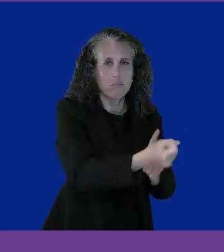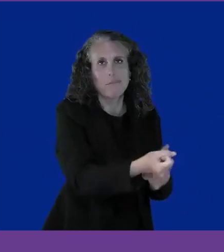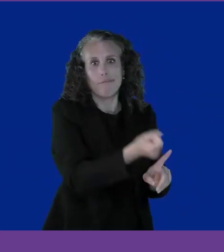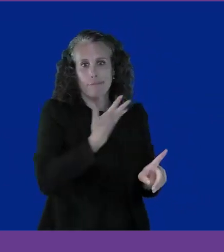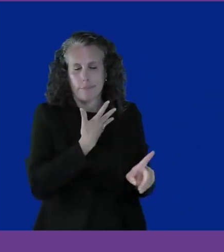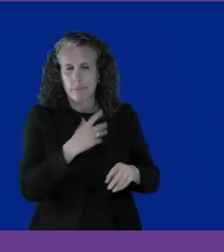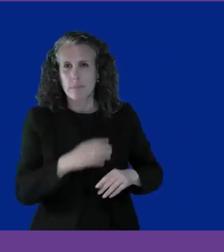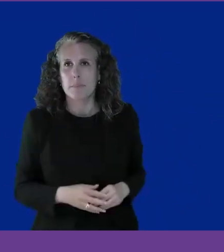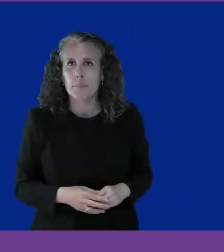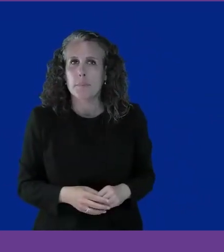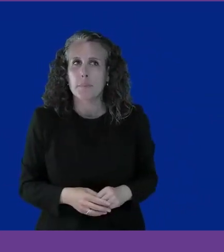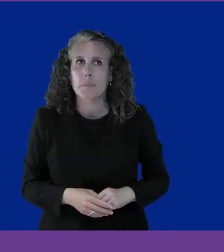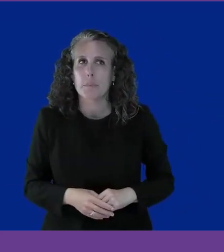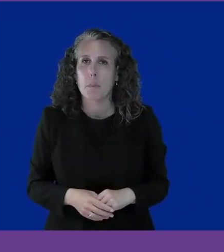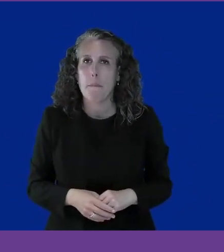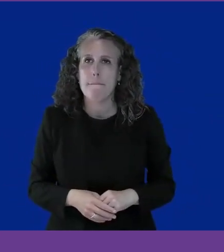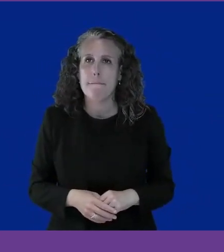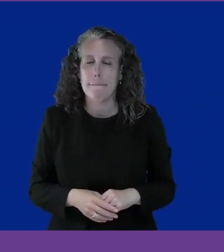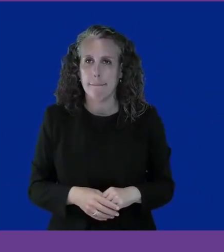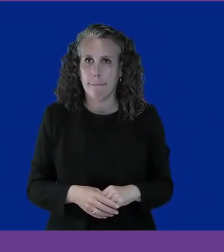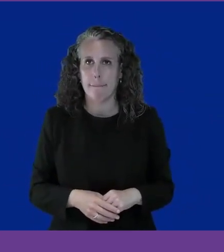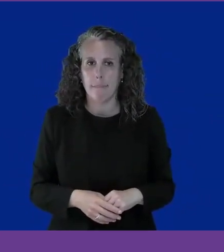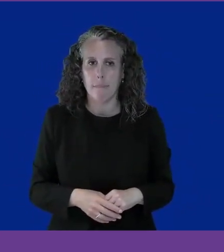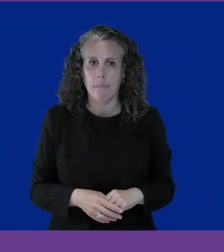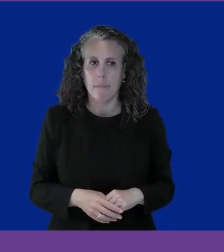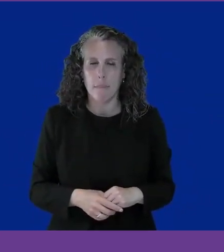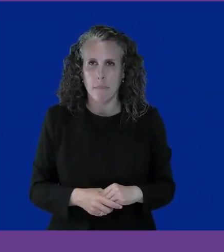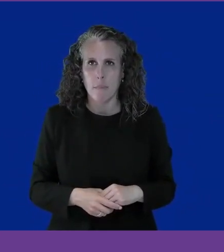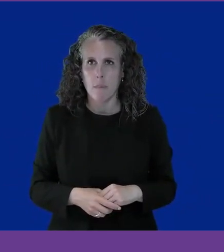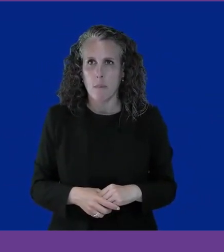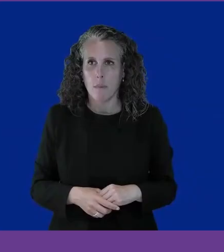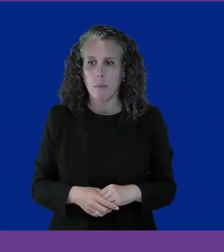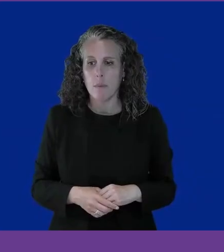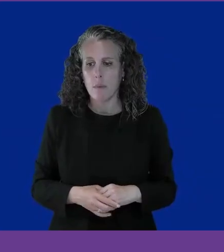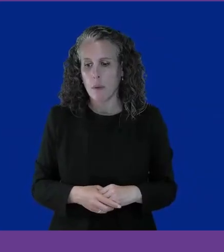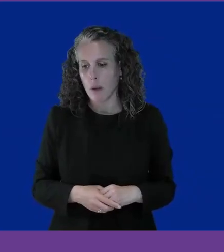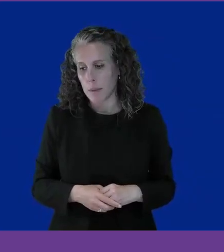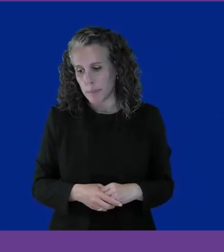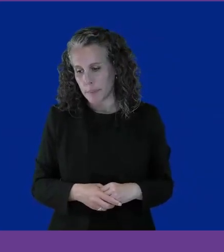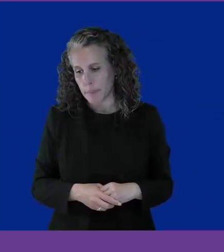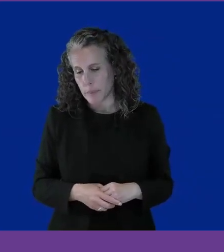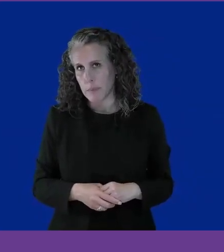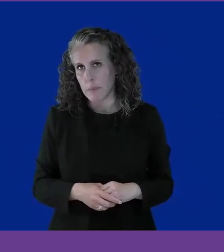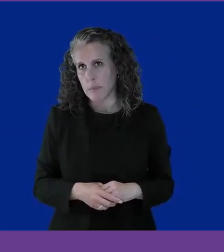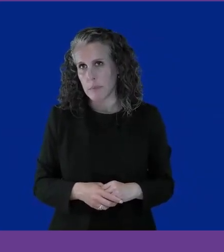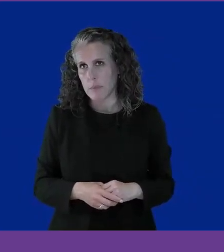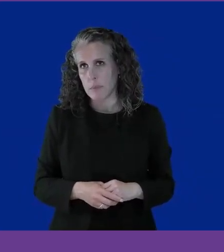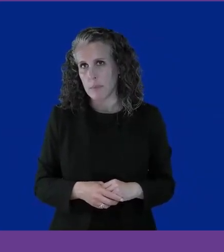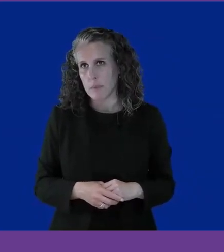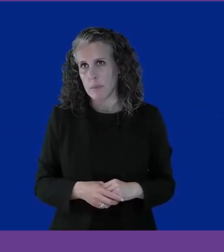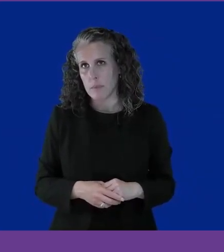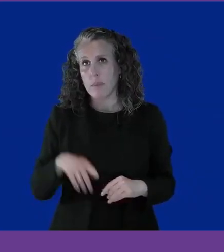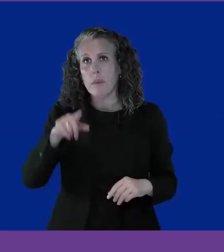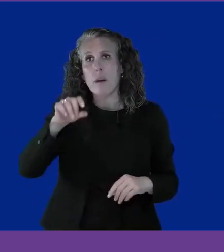of SCA requirements, it became normalized that the elements of SCA